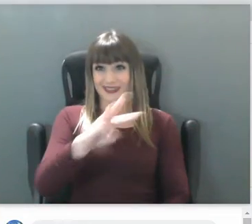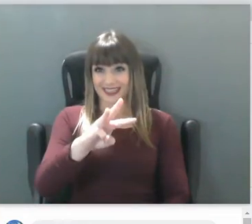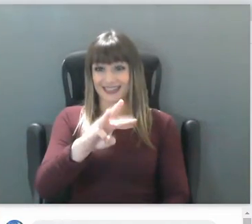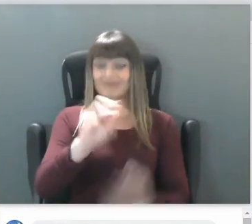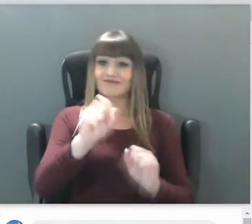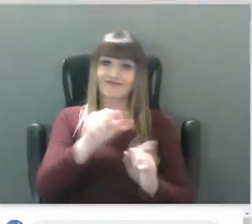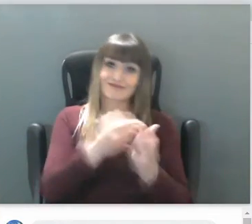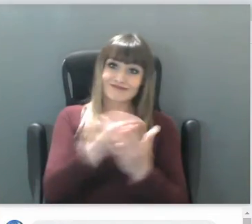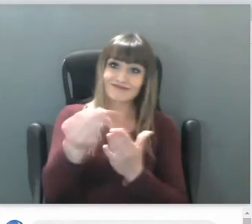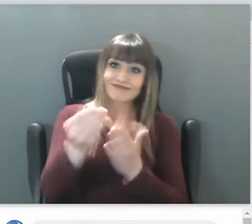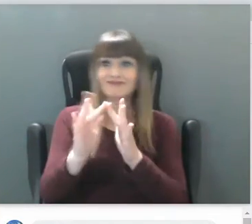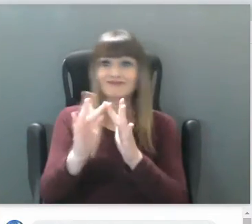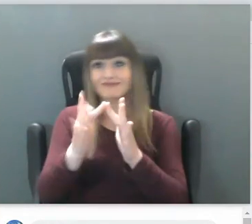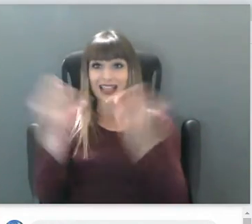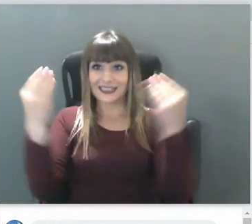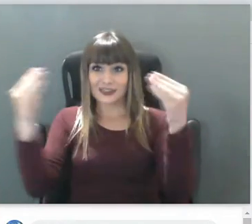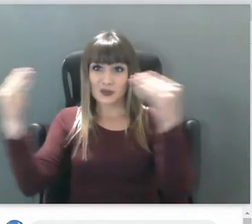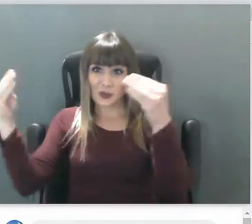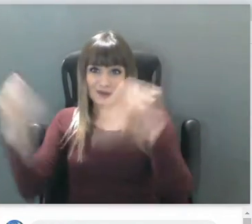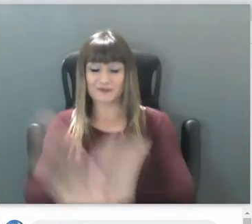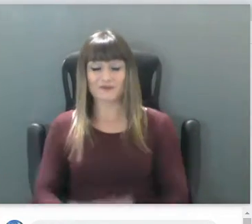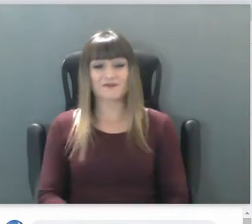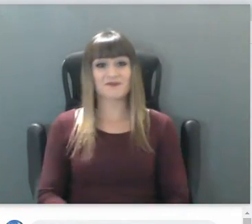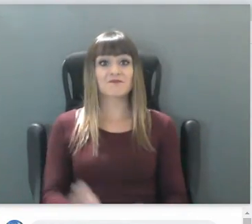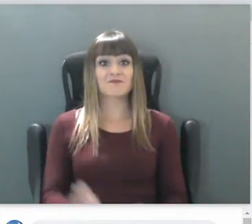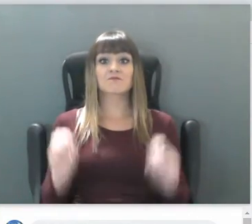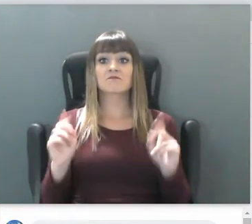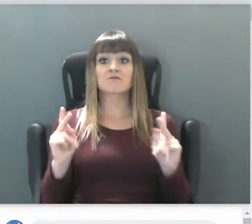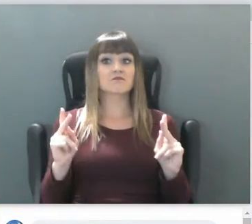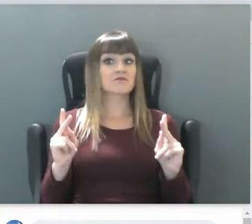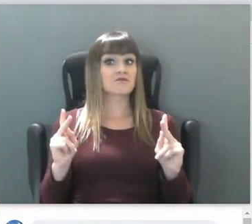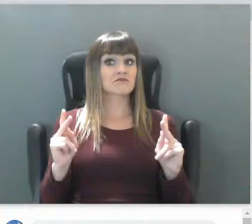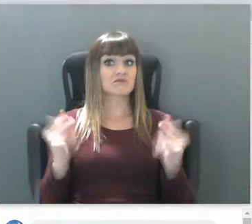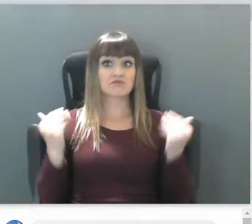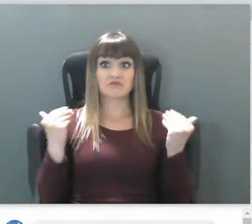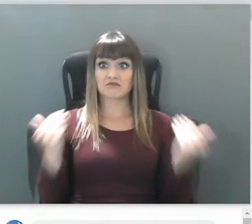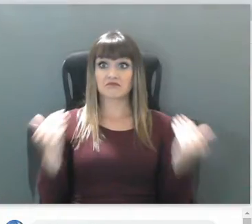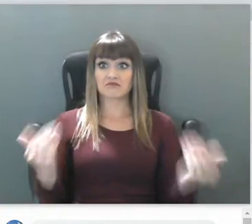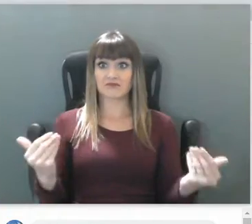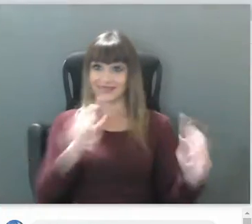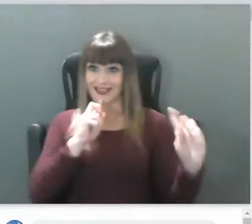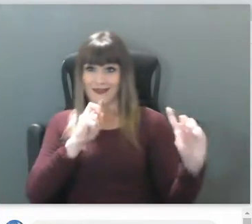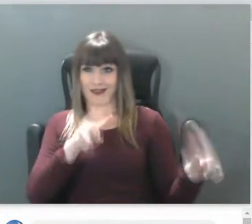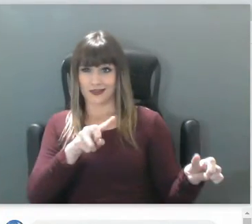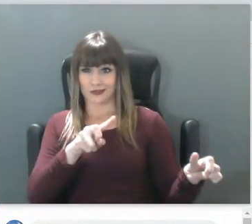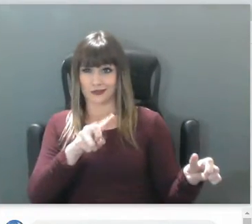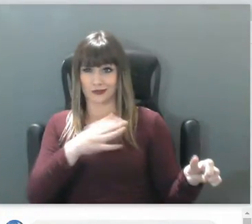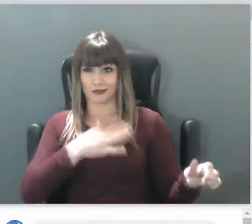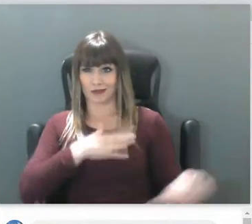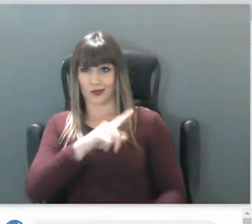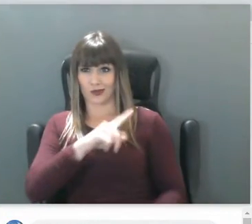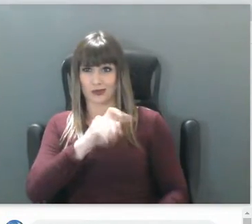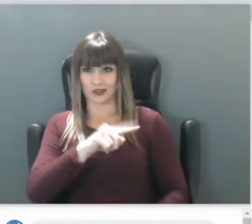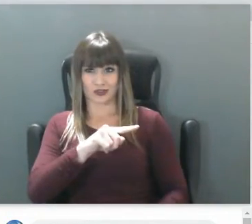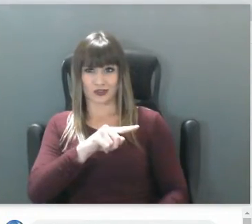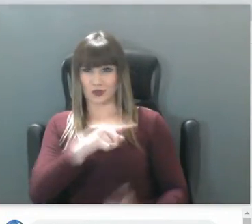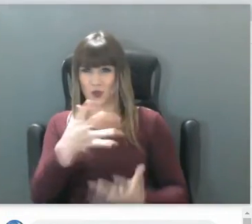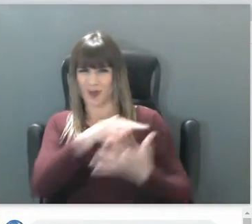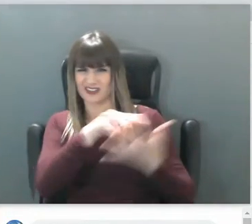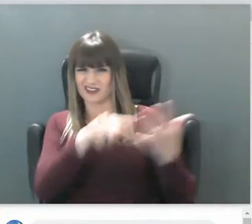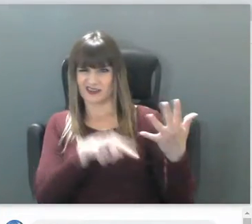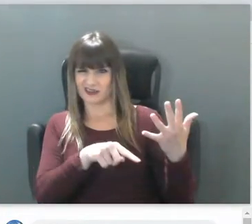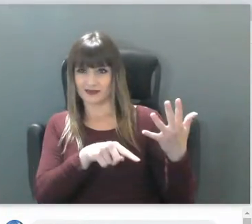store, and check out this artwork. All right. Without any delay, we're going to answer the question as to what these are by introducing